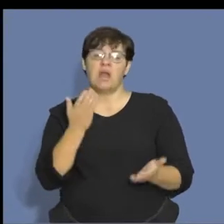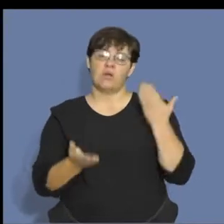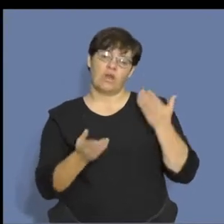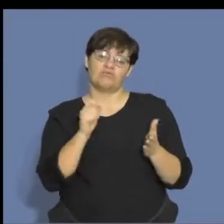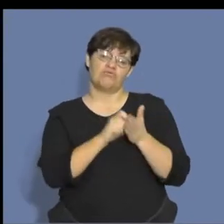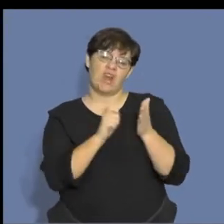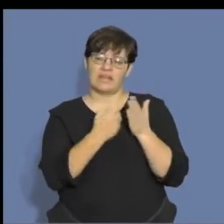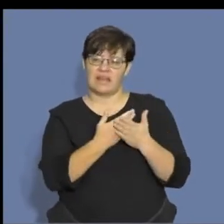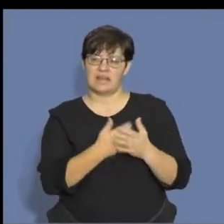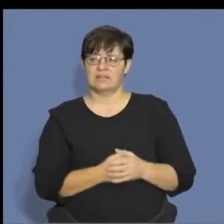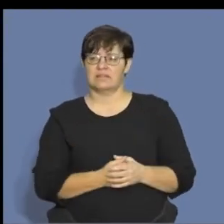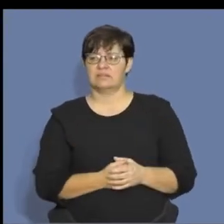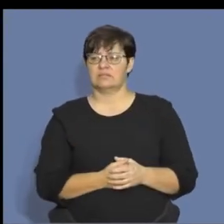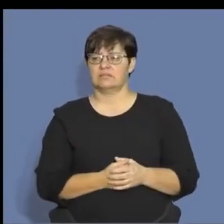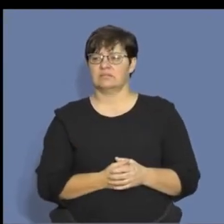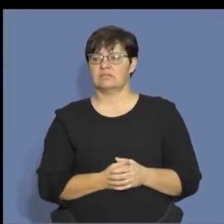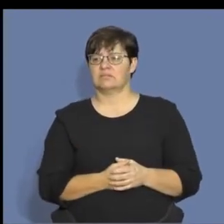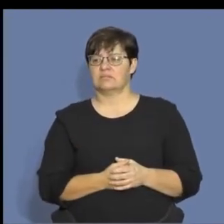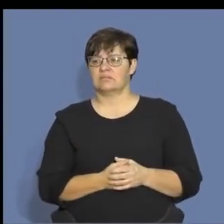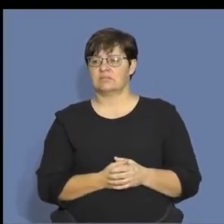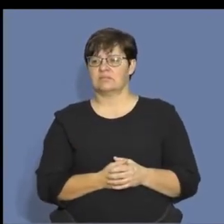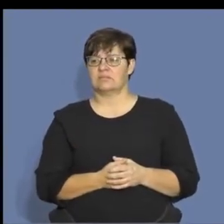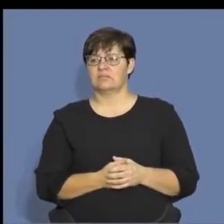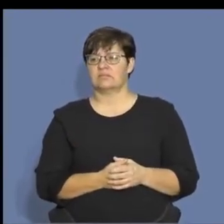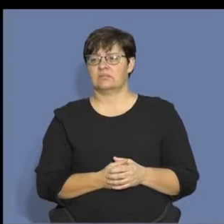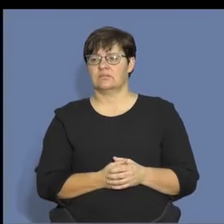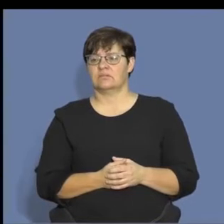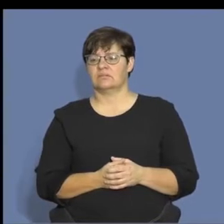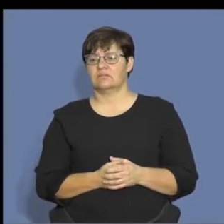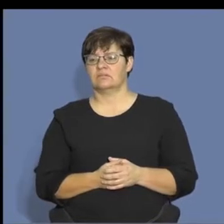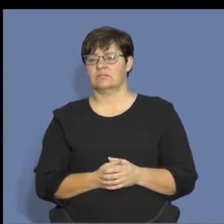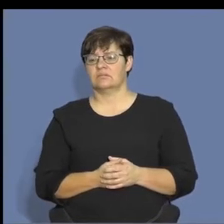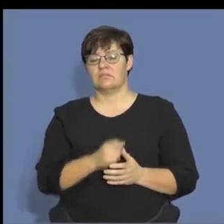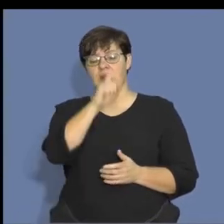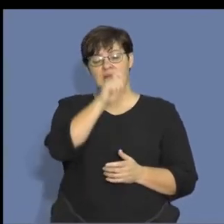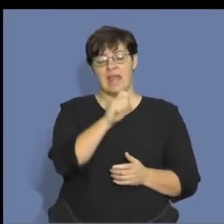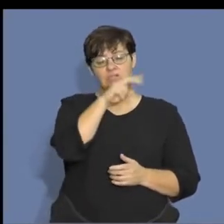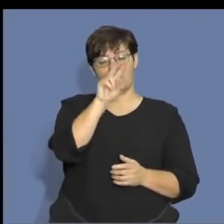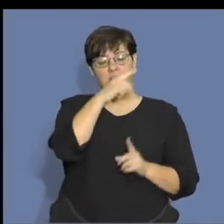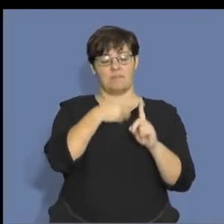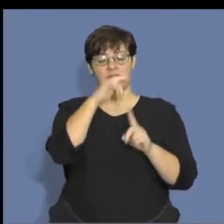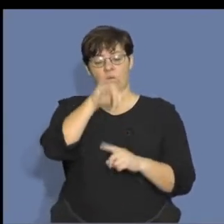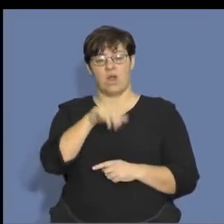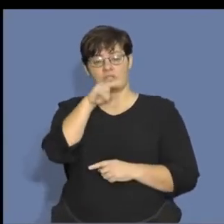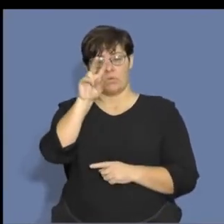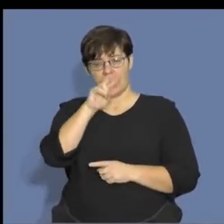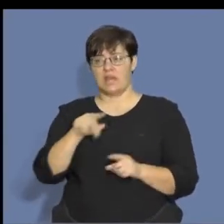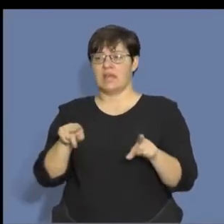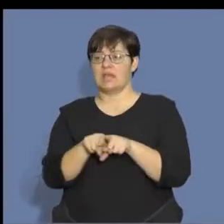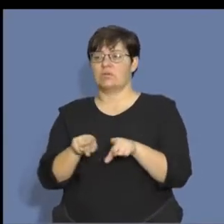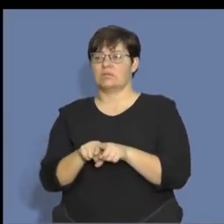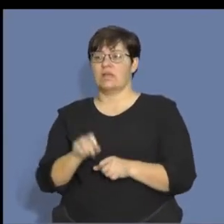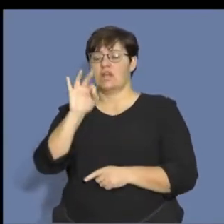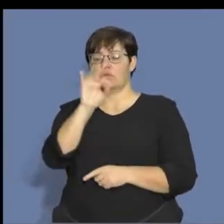me erase this a little bit. I could have written my equation as x squared plus y squared is equal to